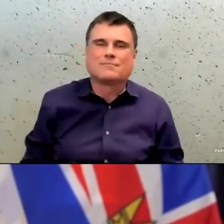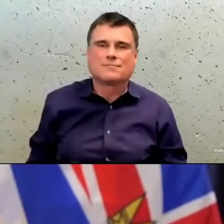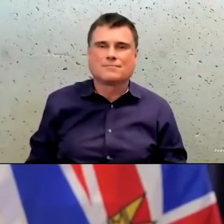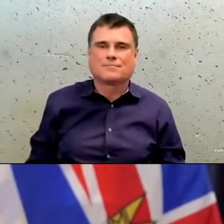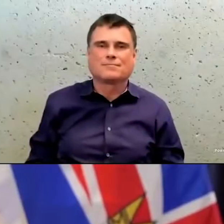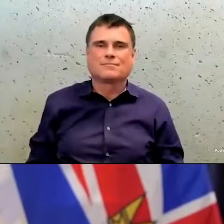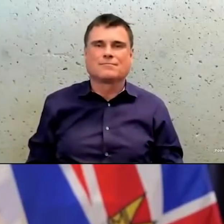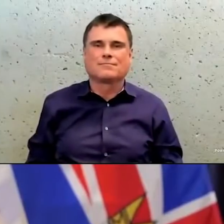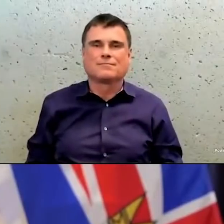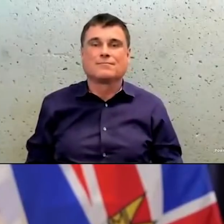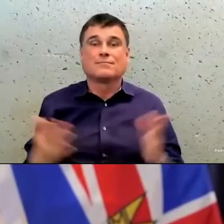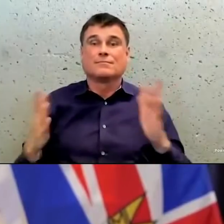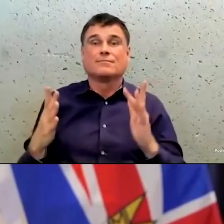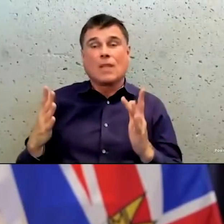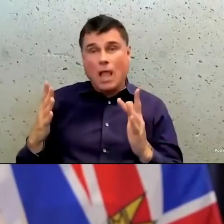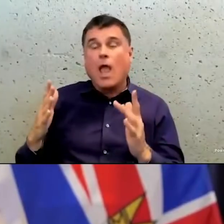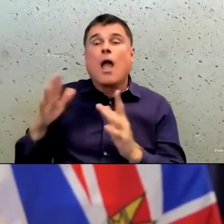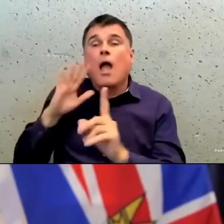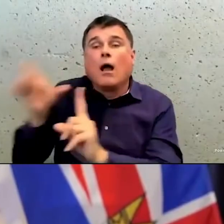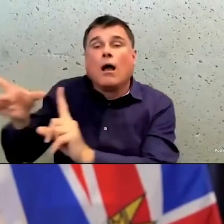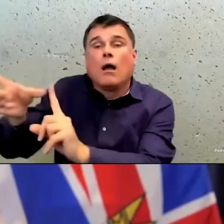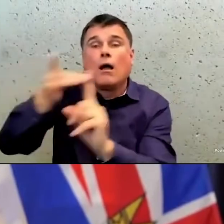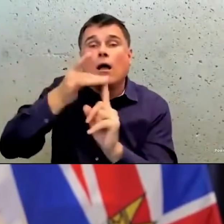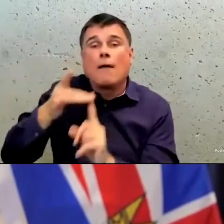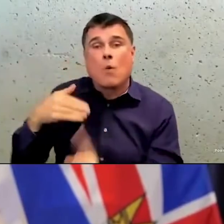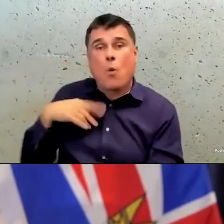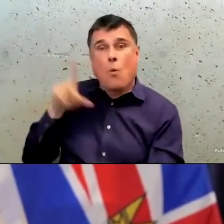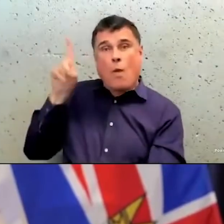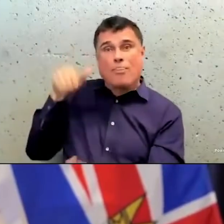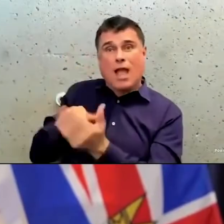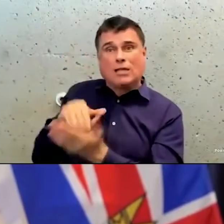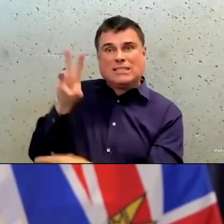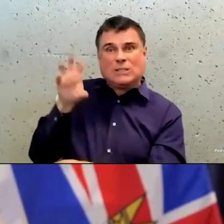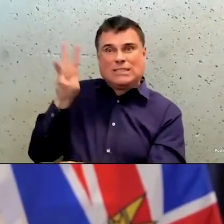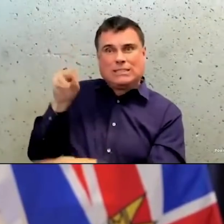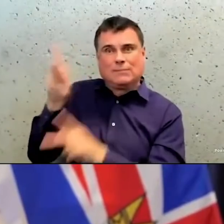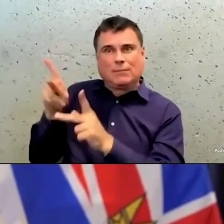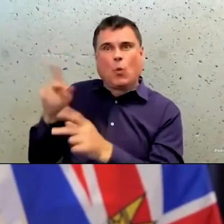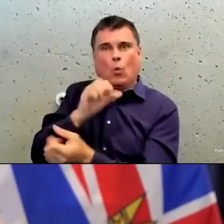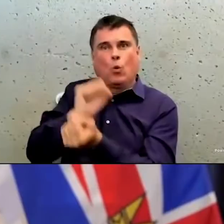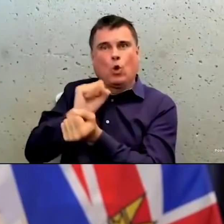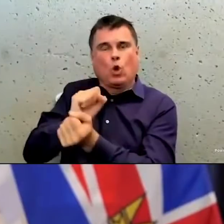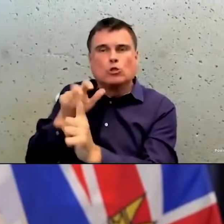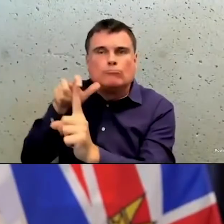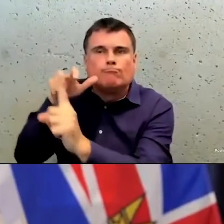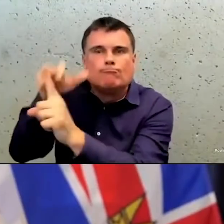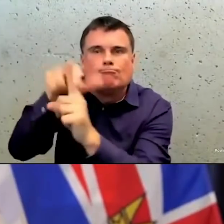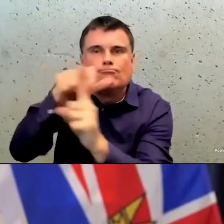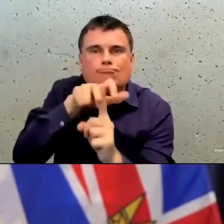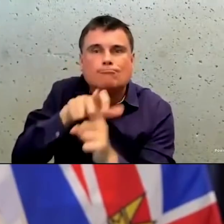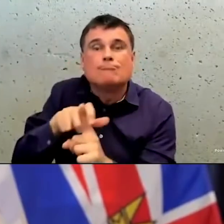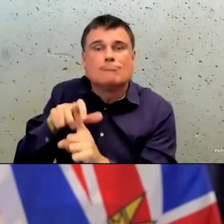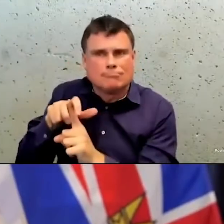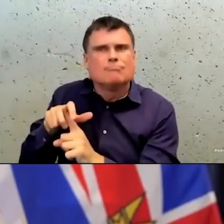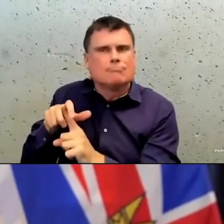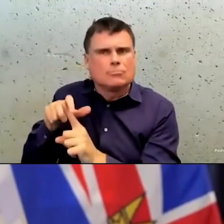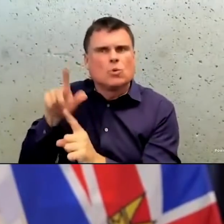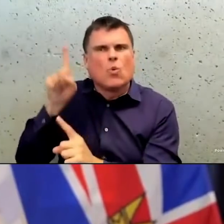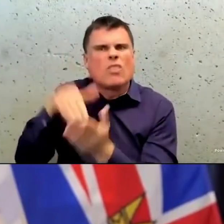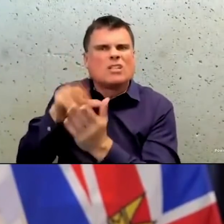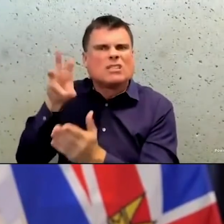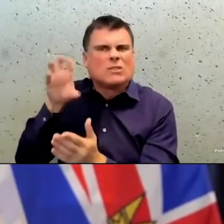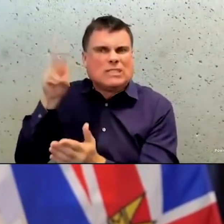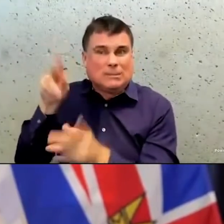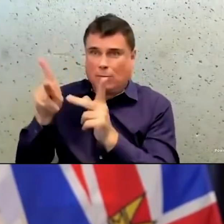a total of 1,616 people working in contact tracing as of November 19th. This exceeds the number of